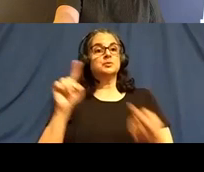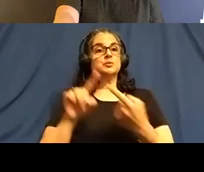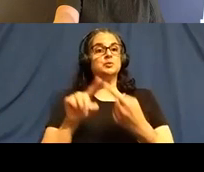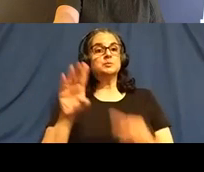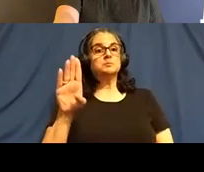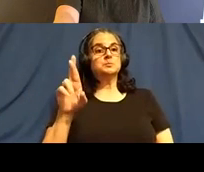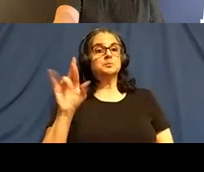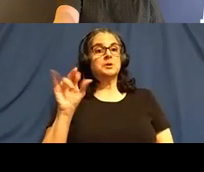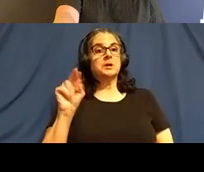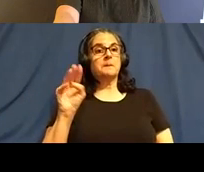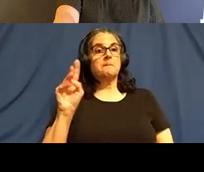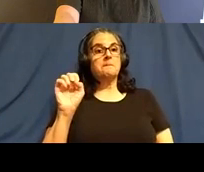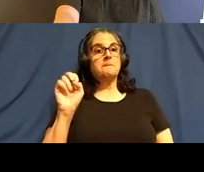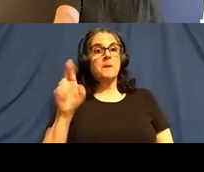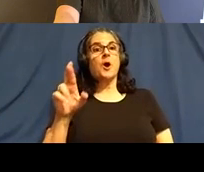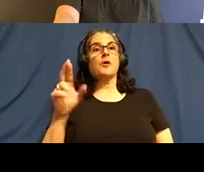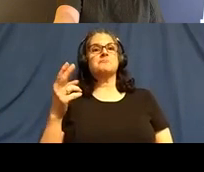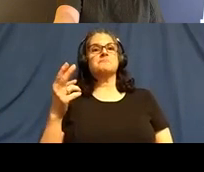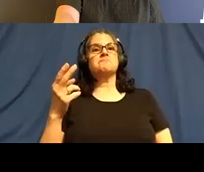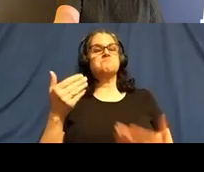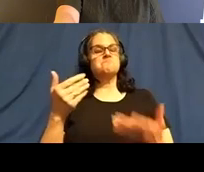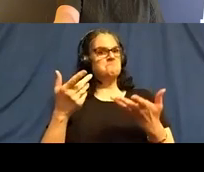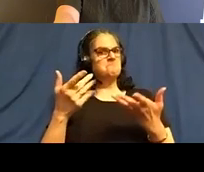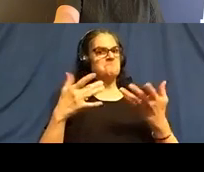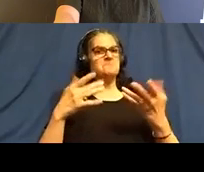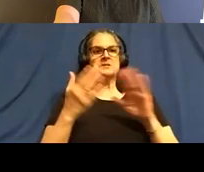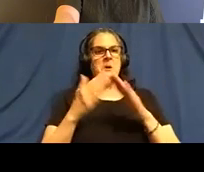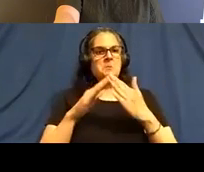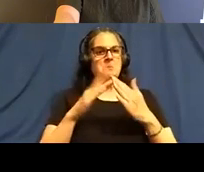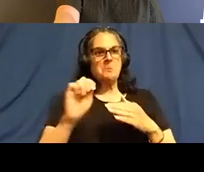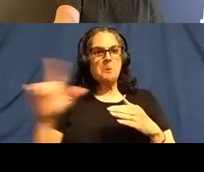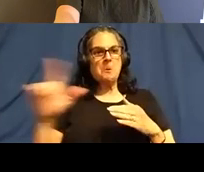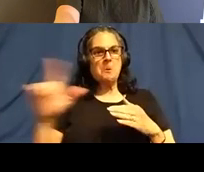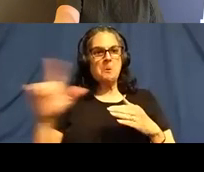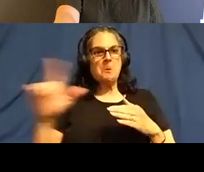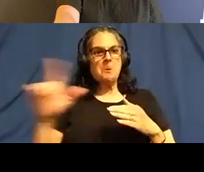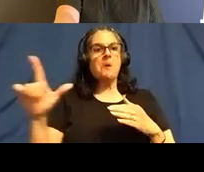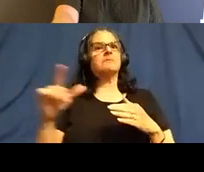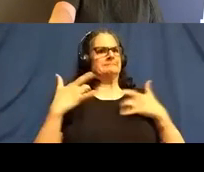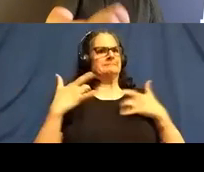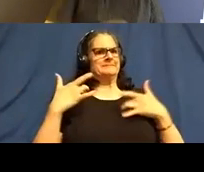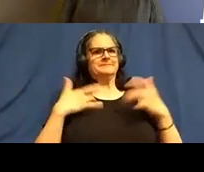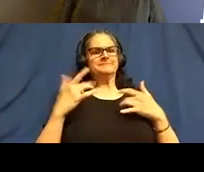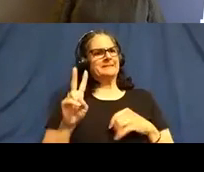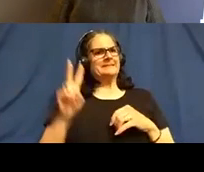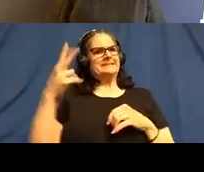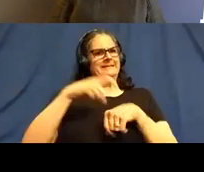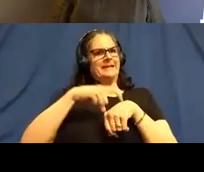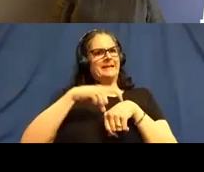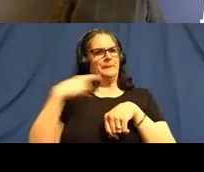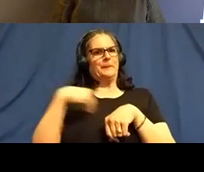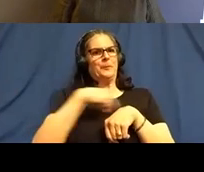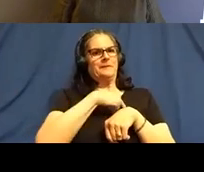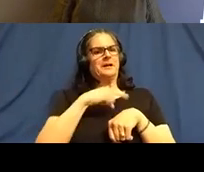about this because this is only the second time that CTA's RPM team has done a virtual public meeting. We are just coming